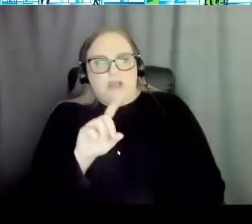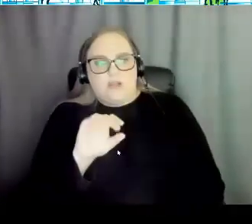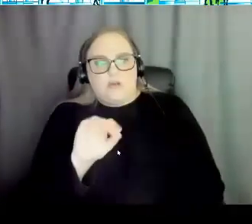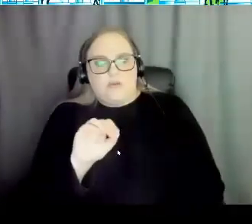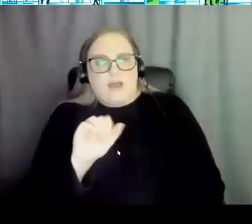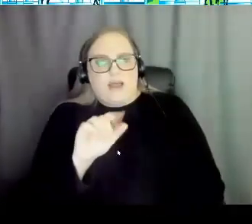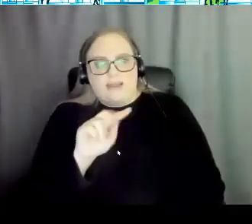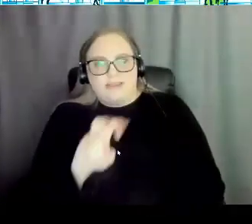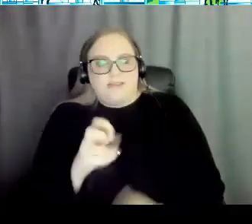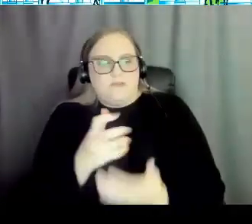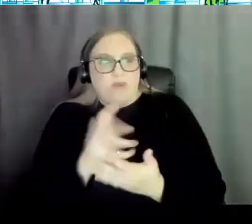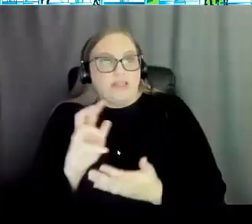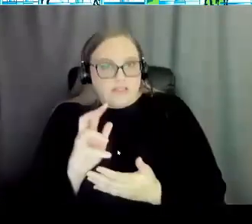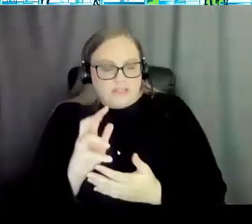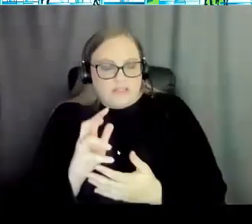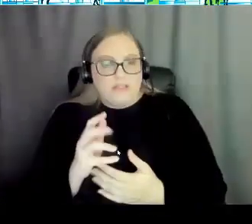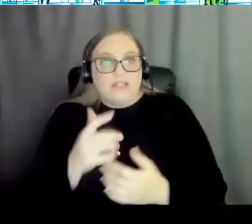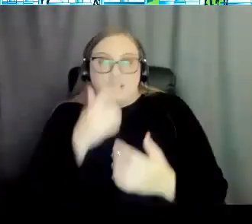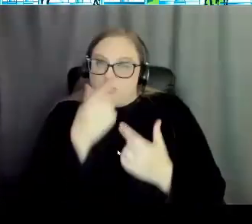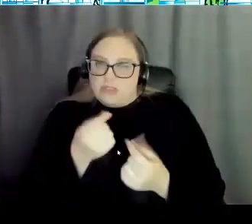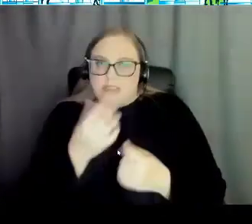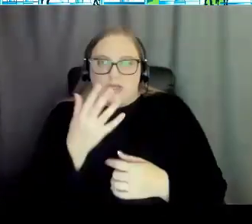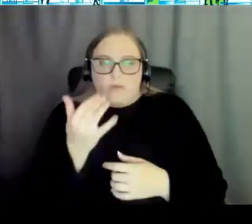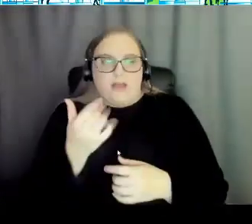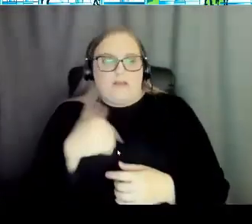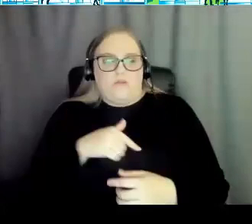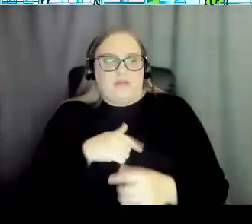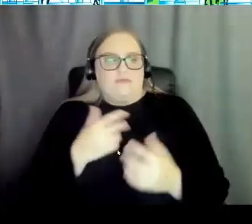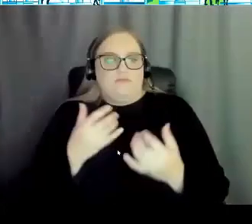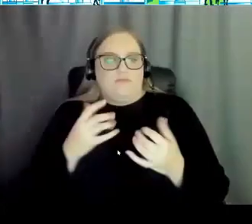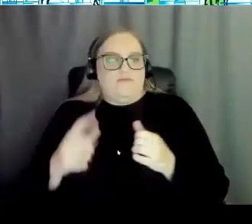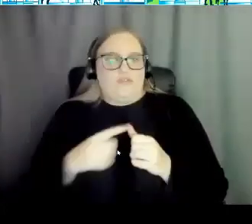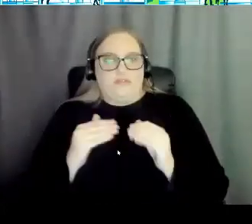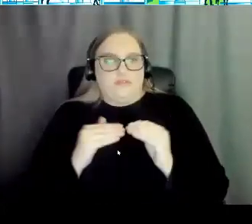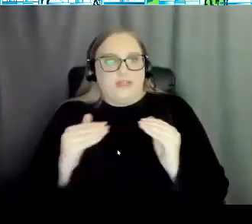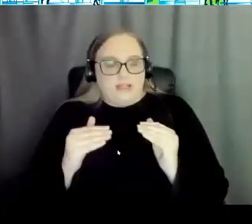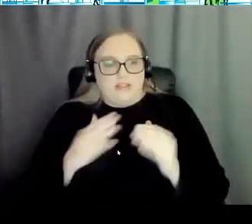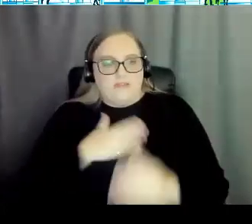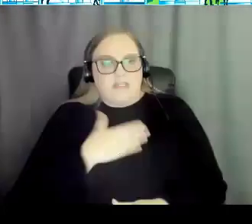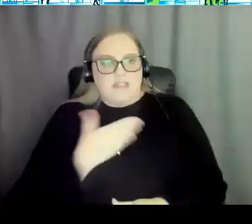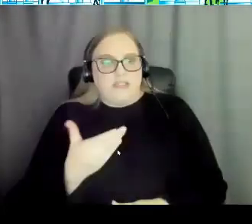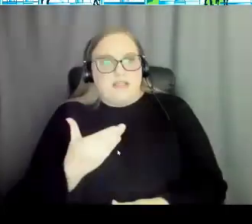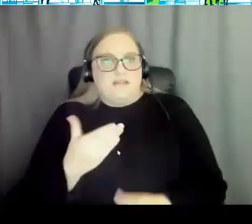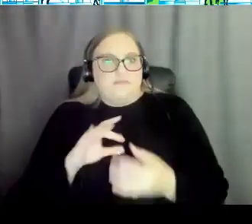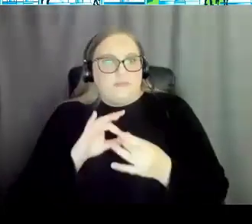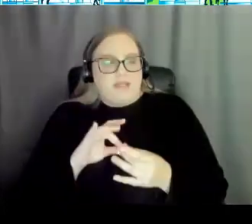one because we are currently in the first stage of the consent-based siting process. I